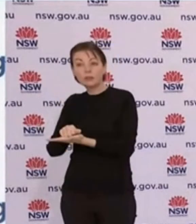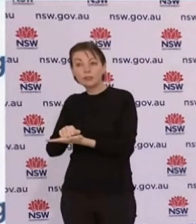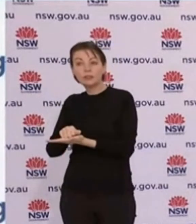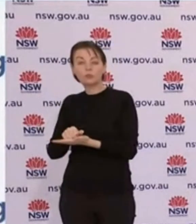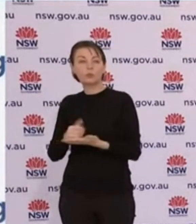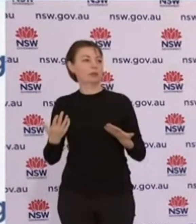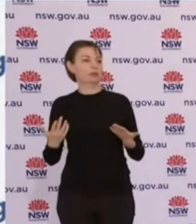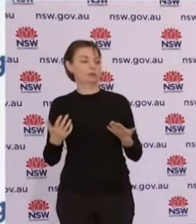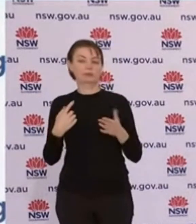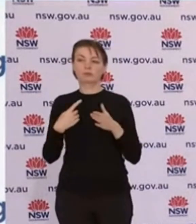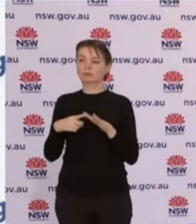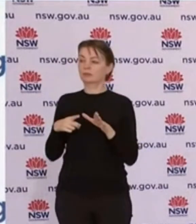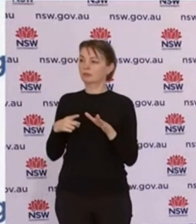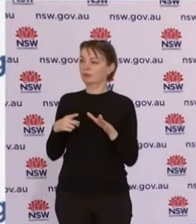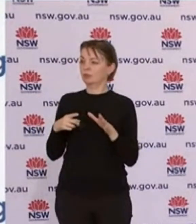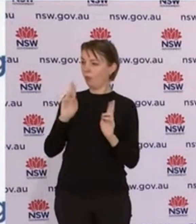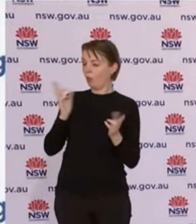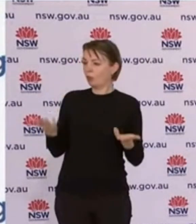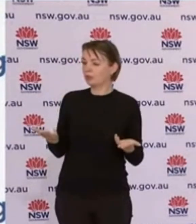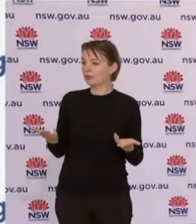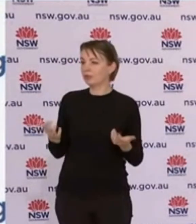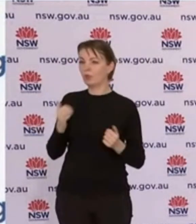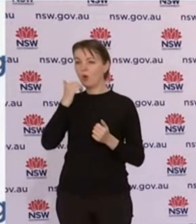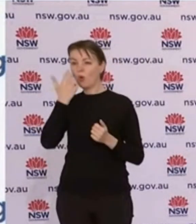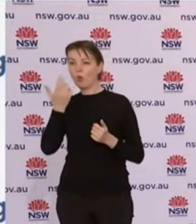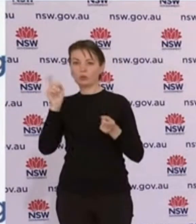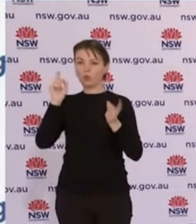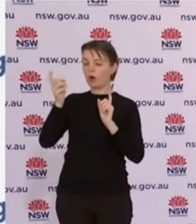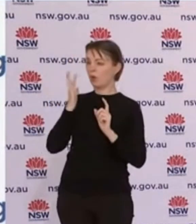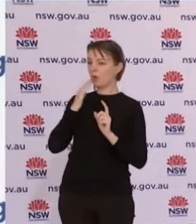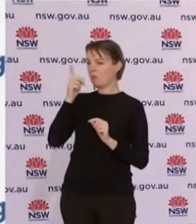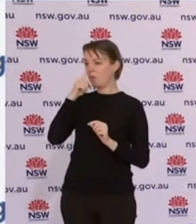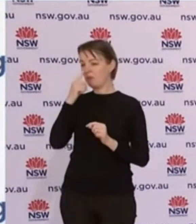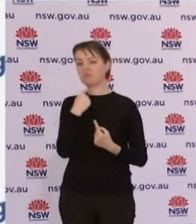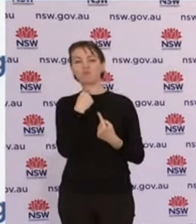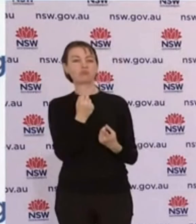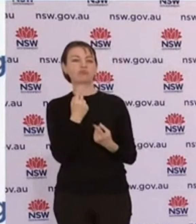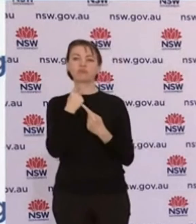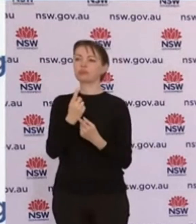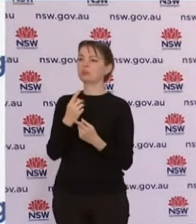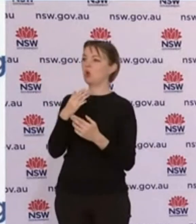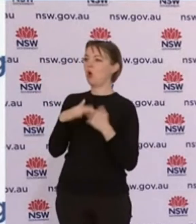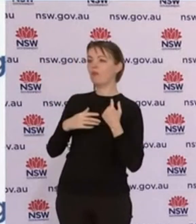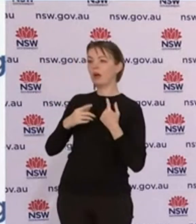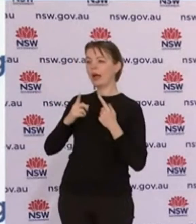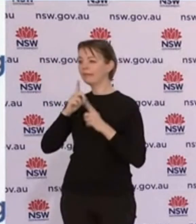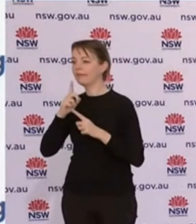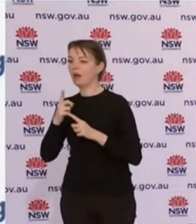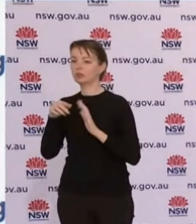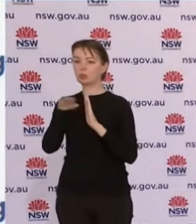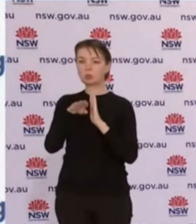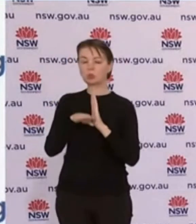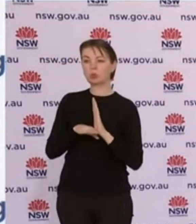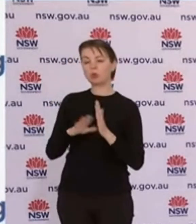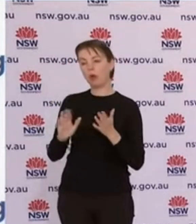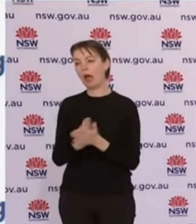about anybody where there are reports if they don't follow the health advice. And so we're just pleased when there is no longer a risk